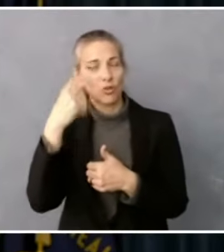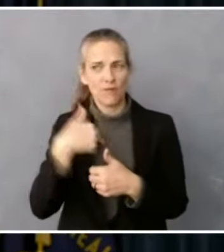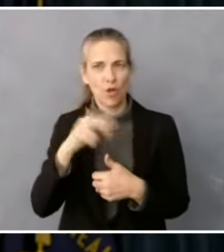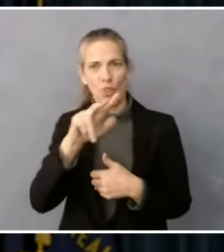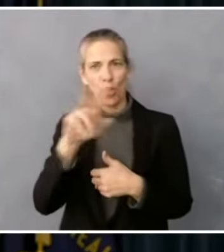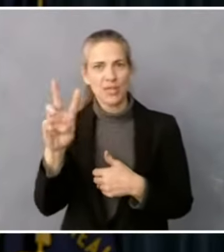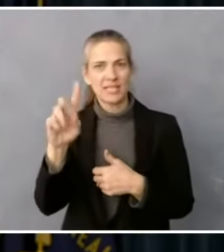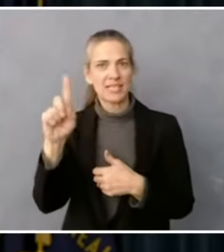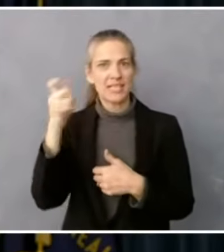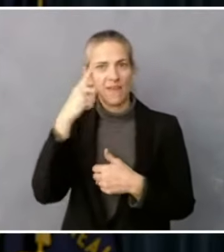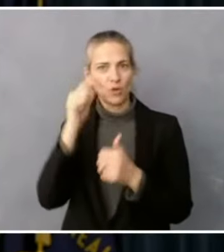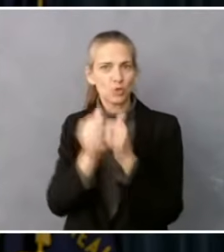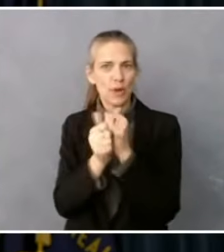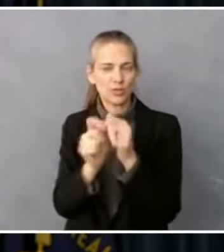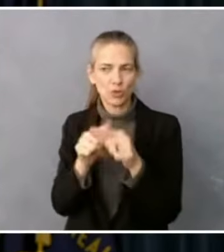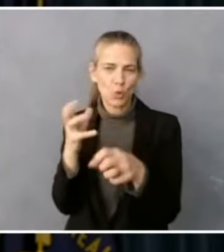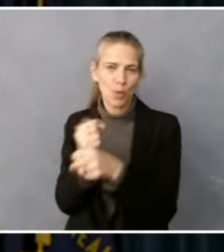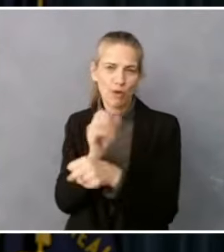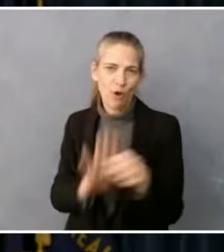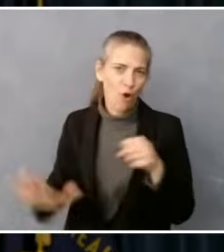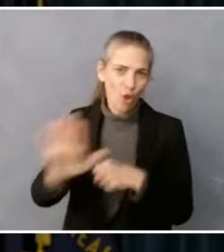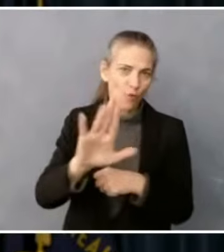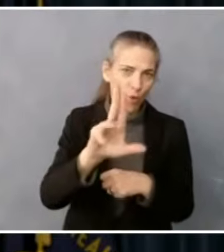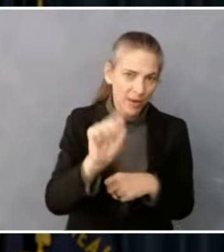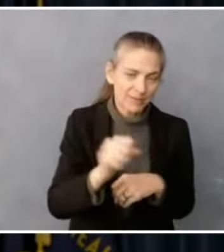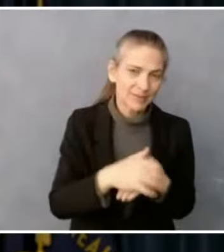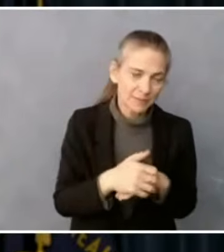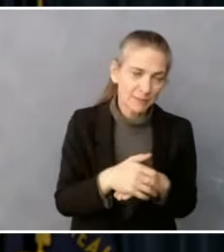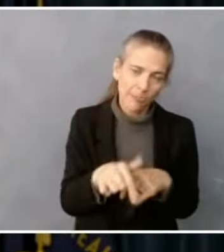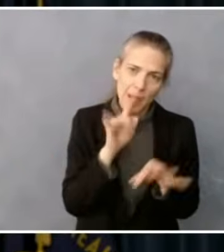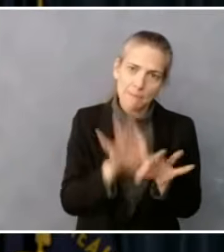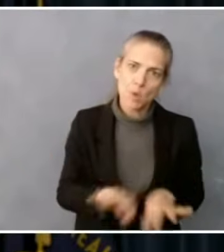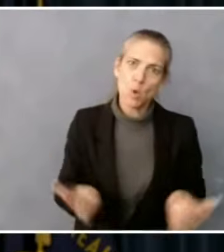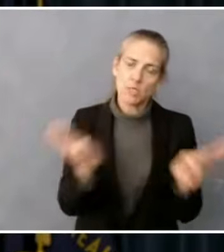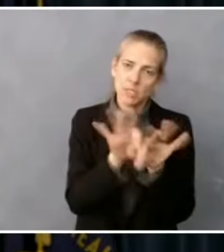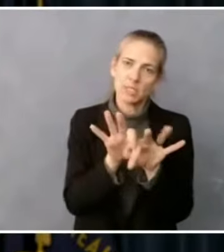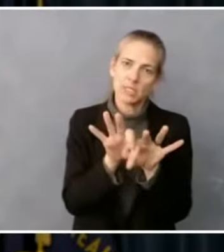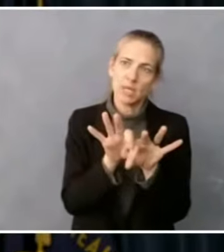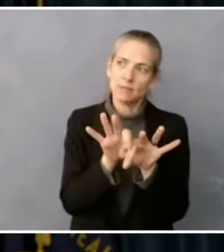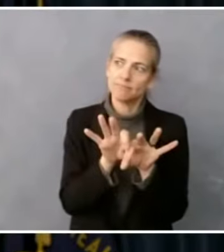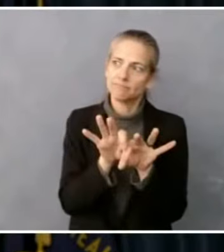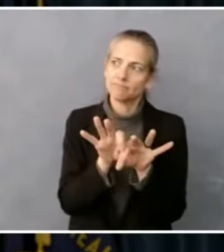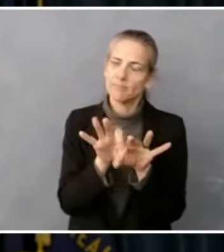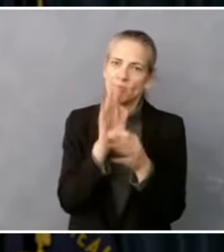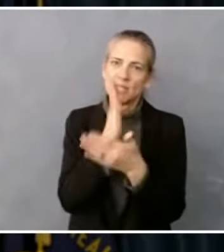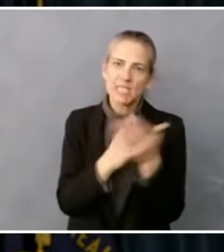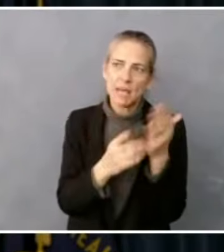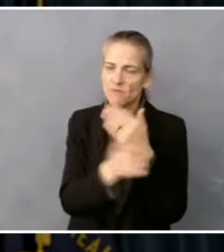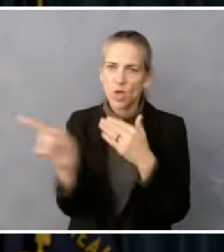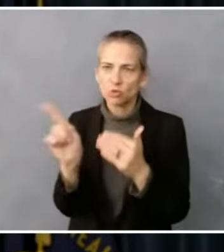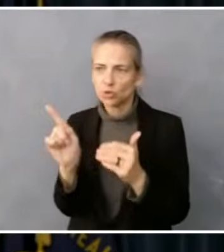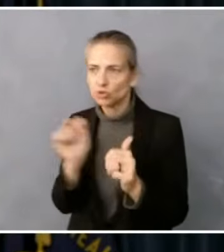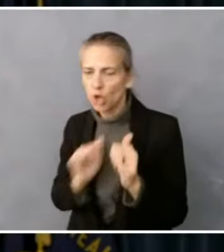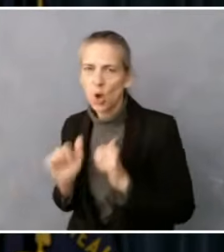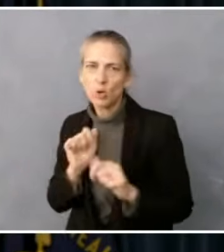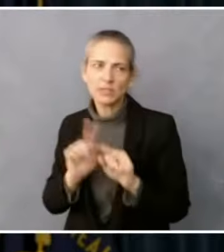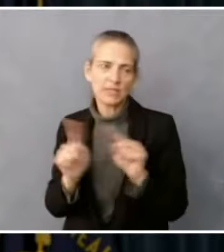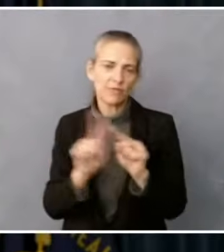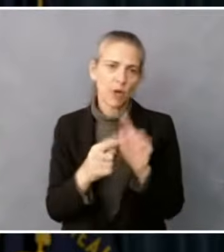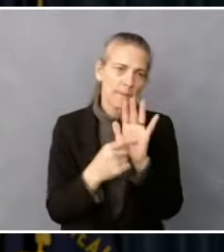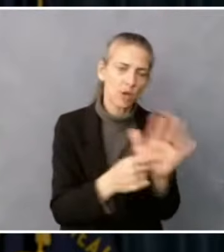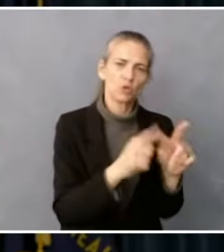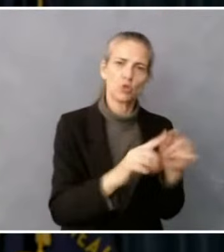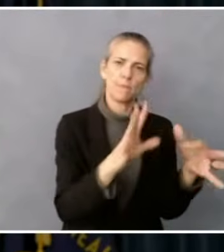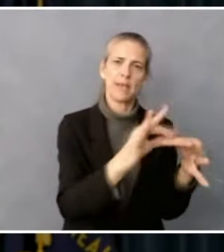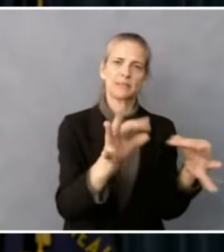win across the country, and this is an important platform, some of those shows and other appearances to get those messages